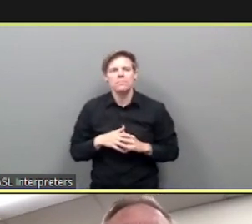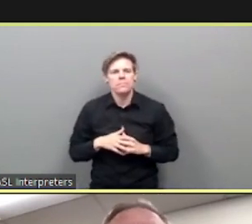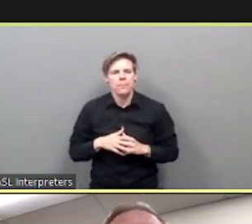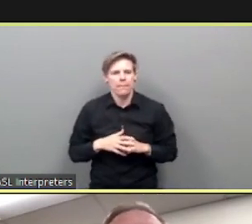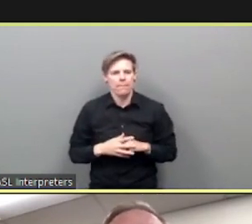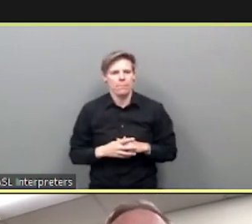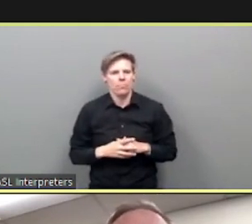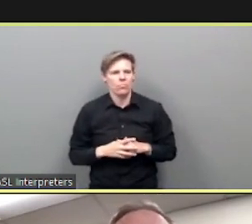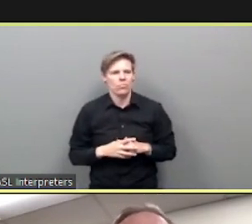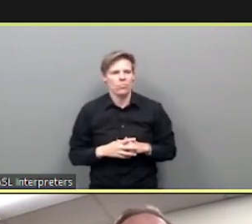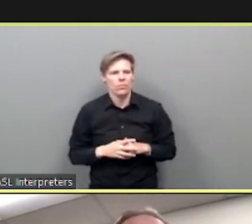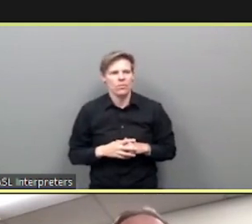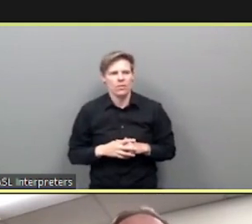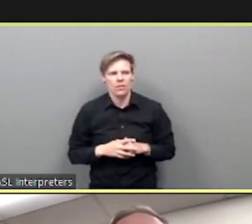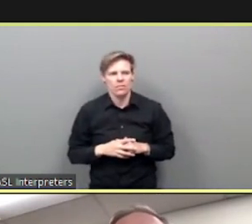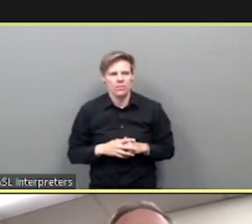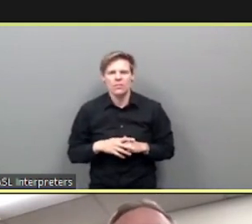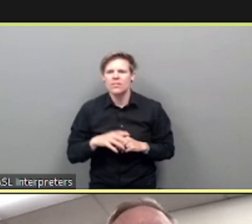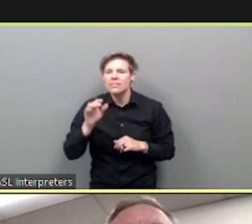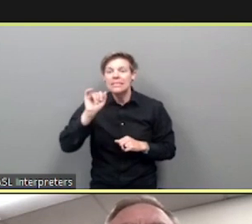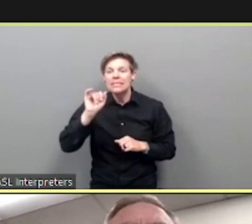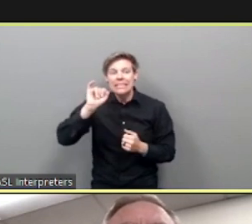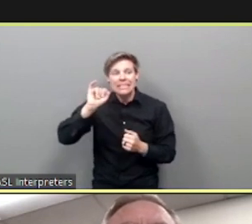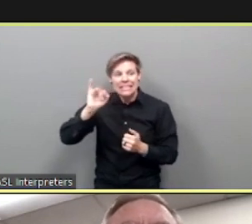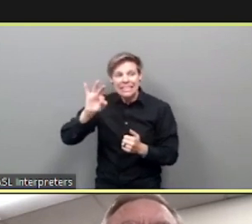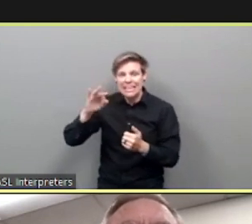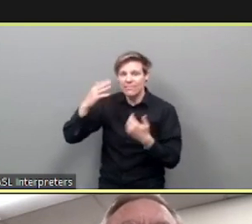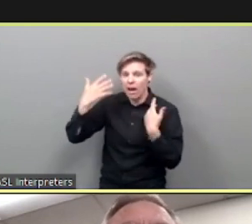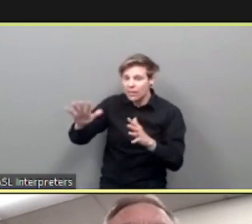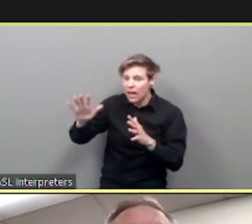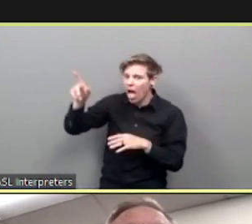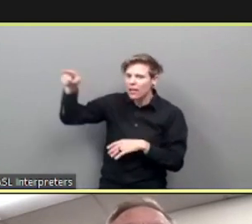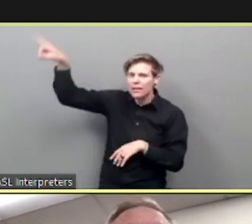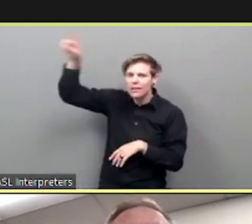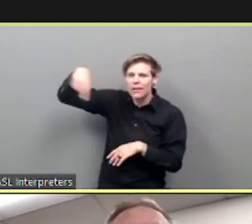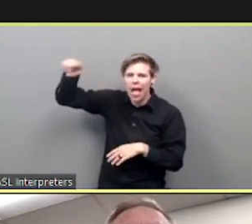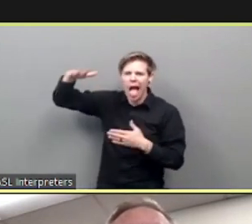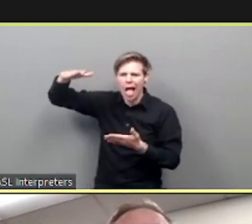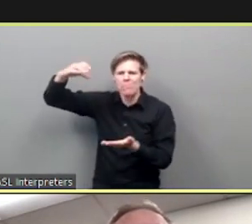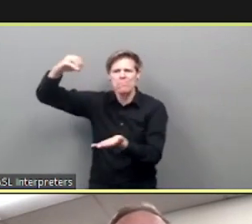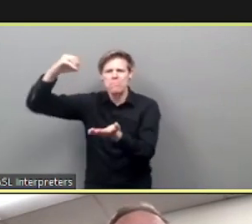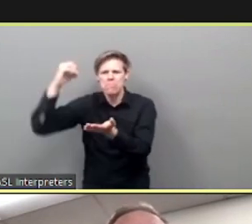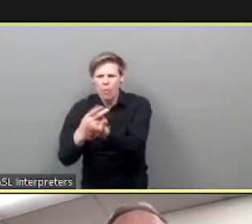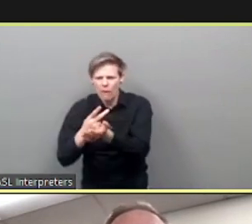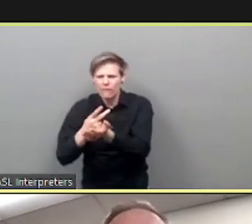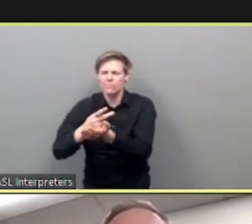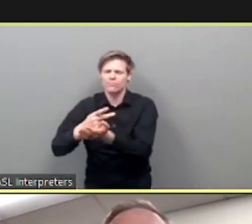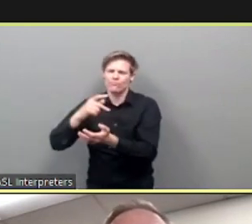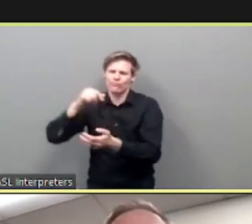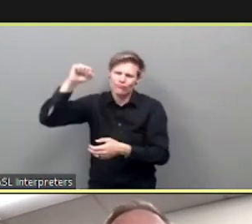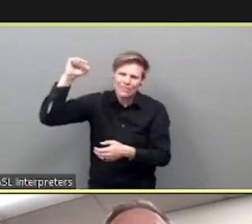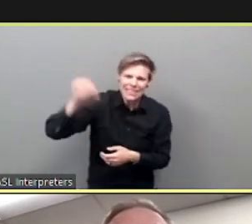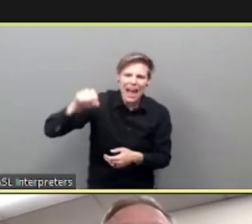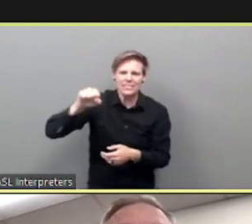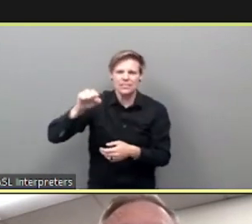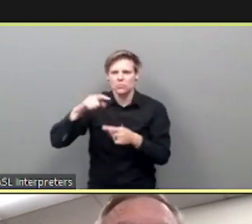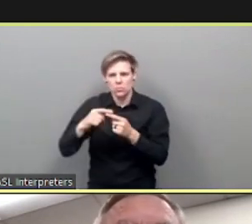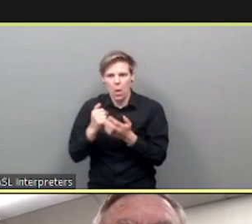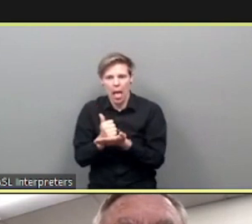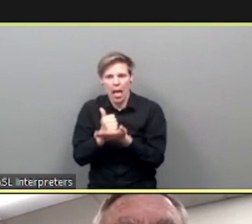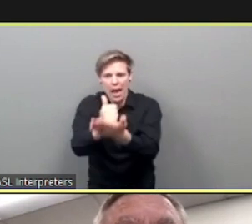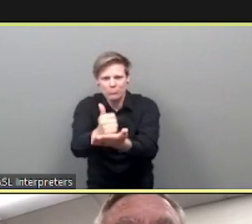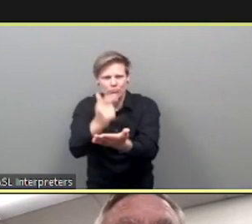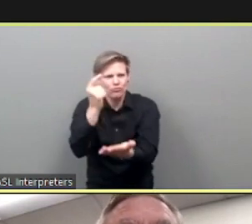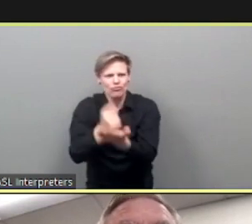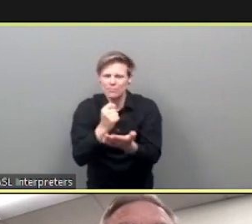unproven measure for treating COVID, no matter what it is the fact that people take that